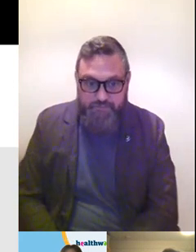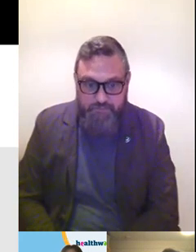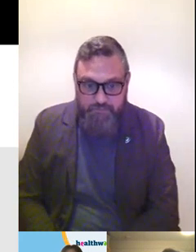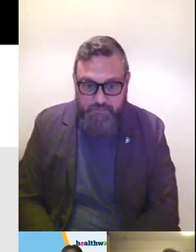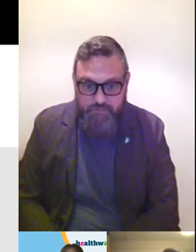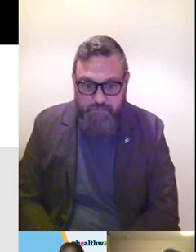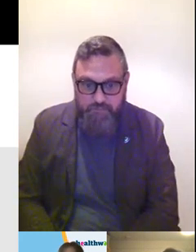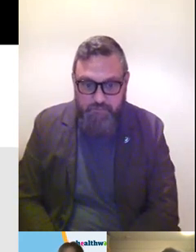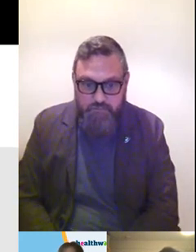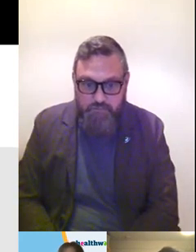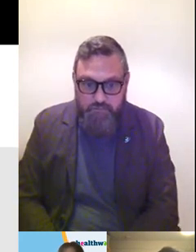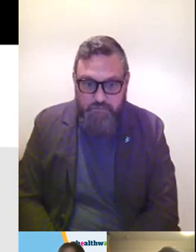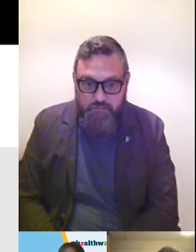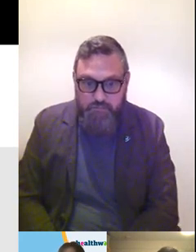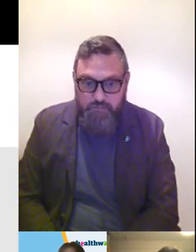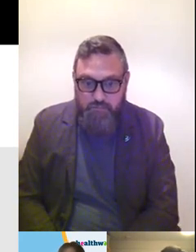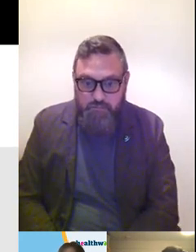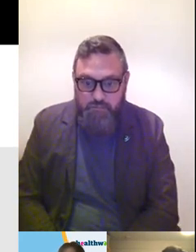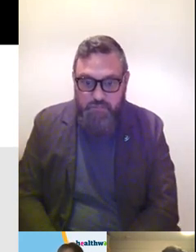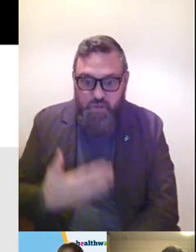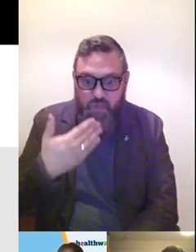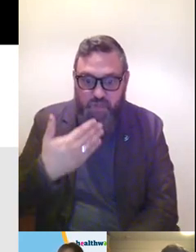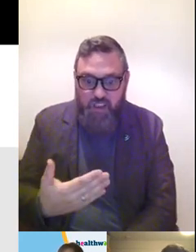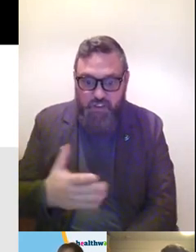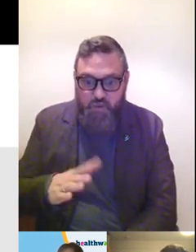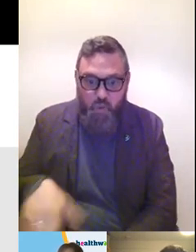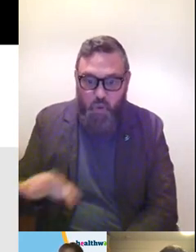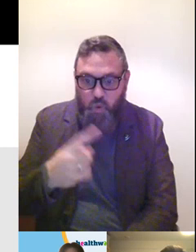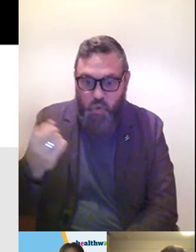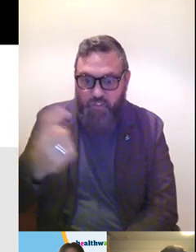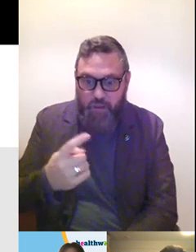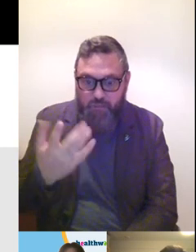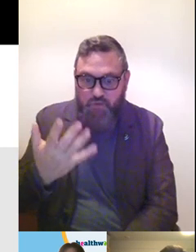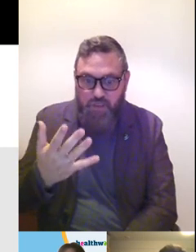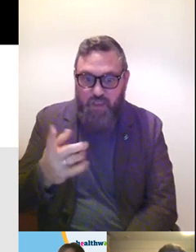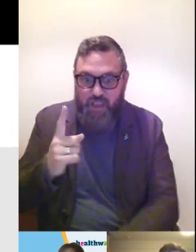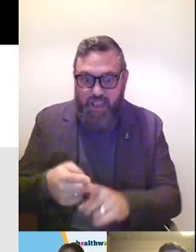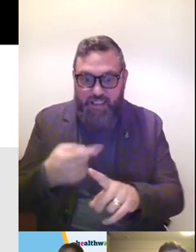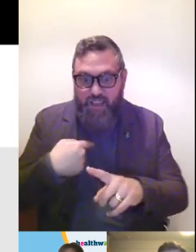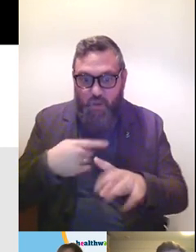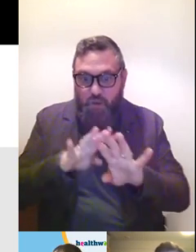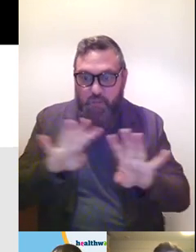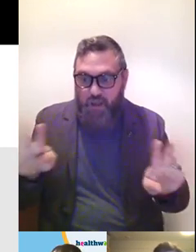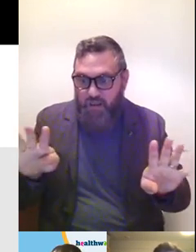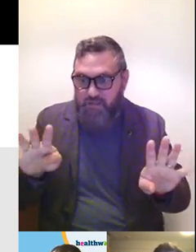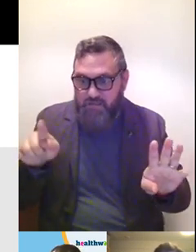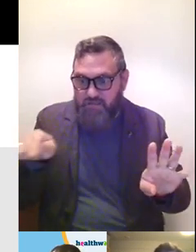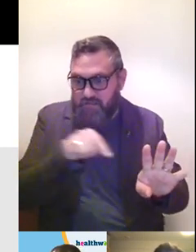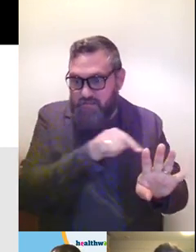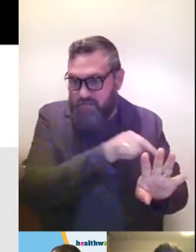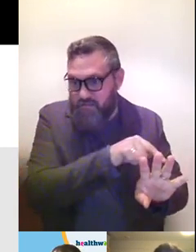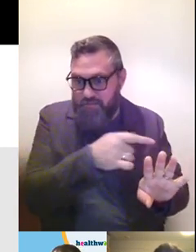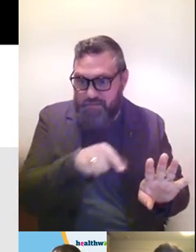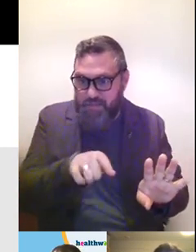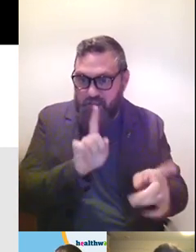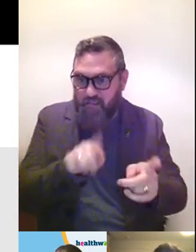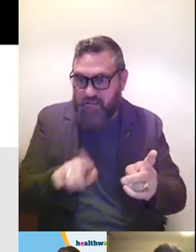Okay, and to echo thanks to everyone who has come along today, and also to our panelists as well who've answered